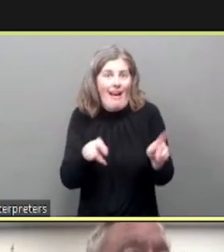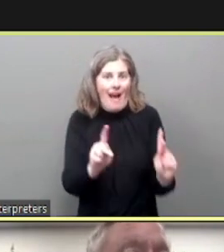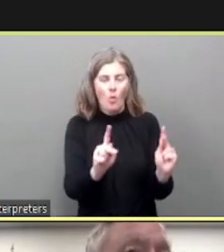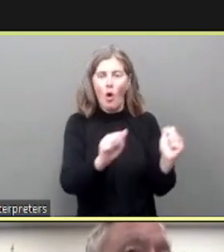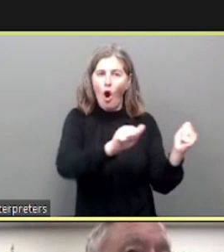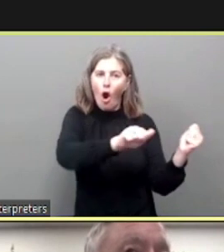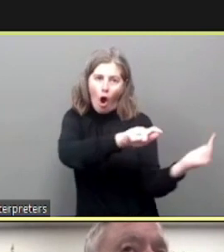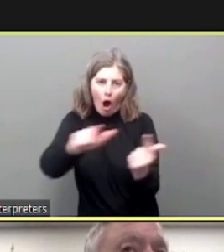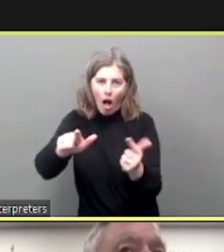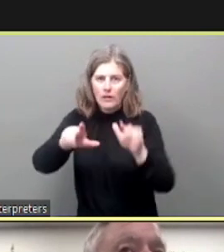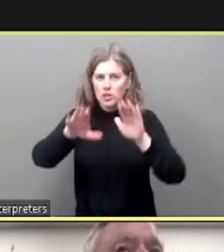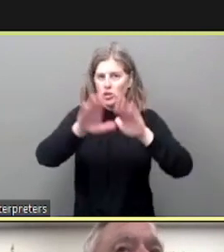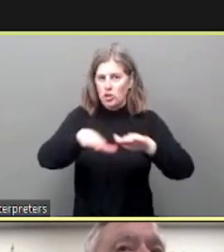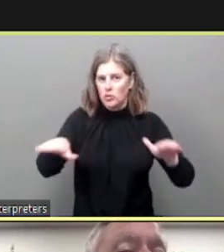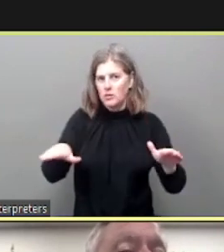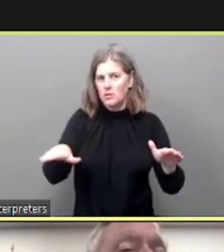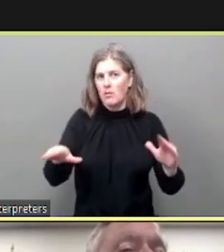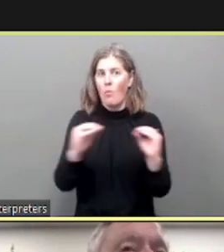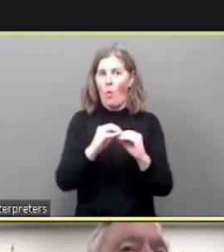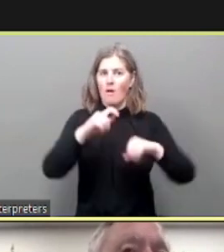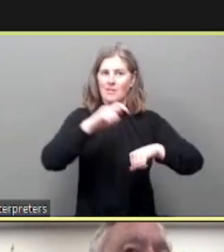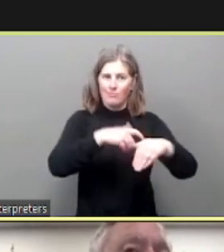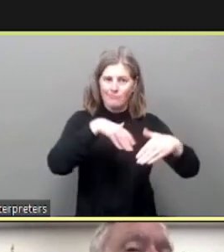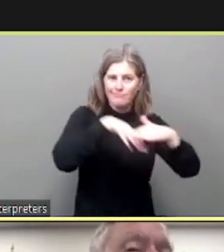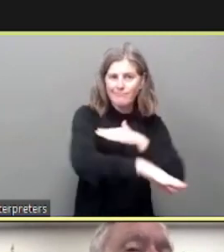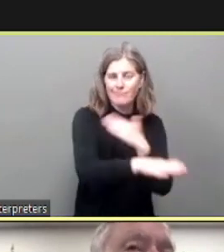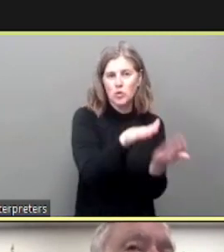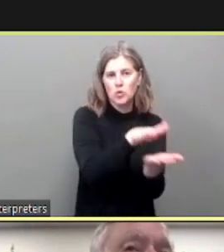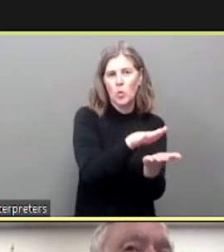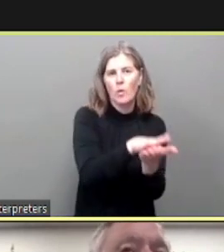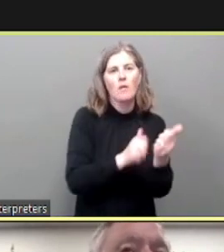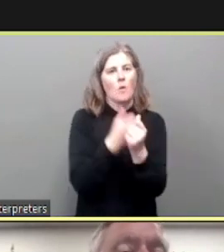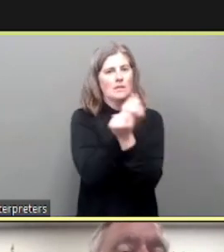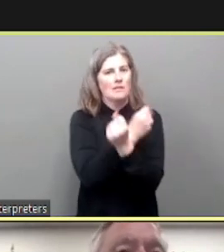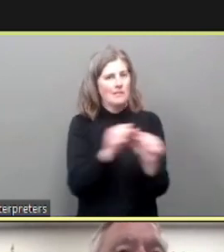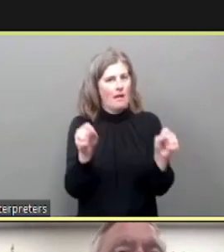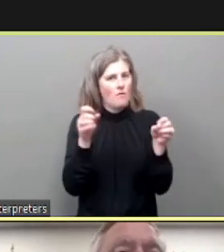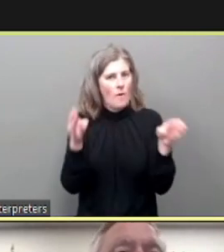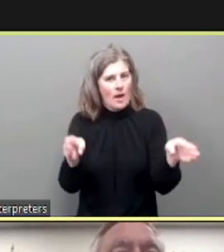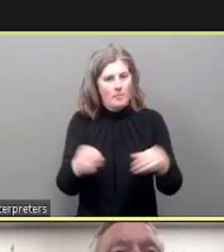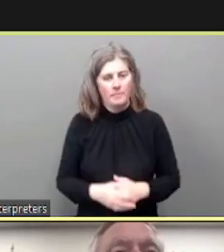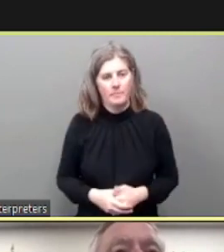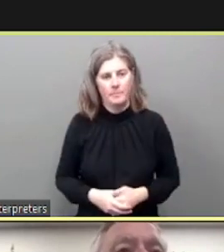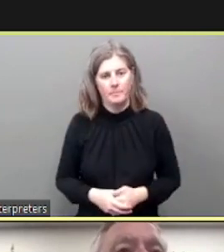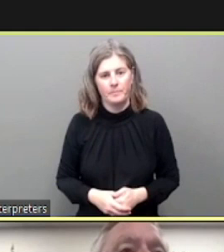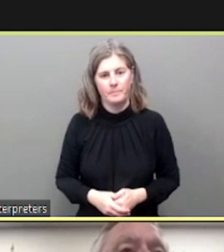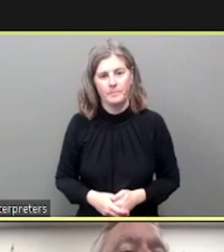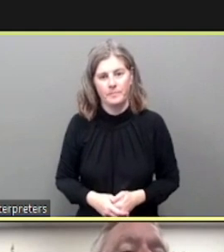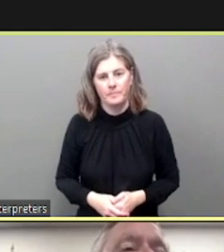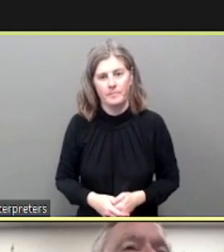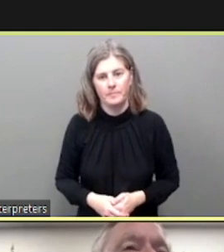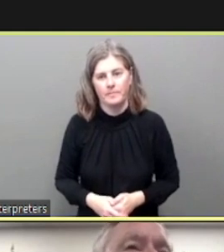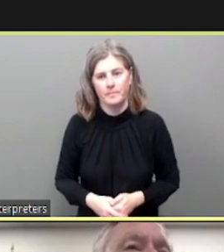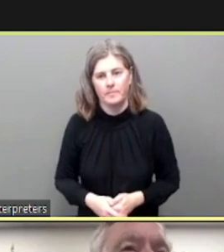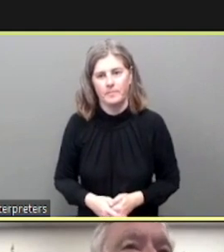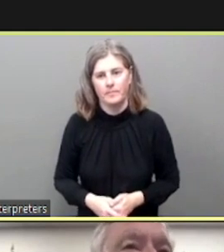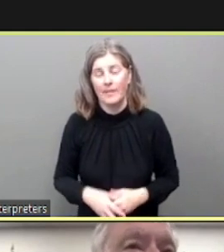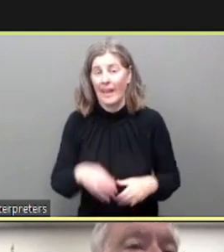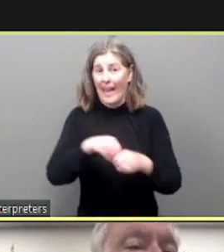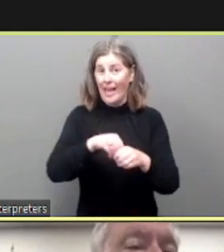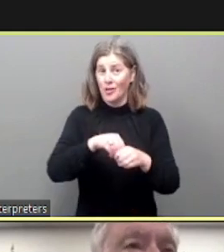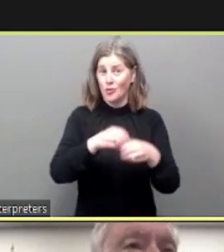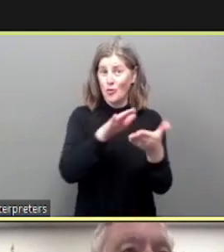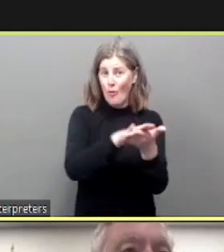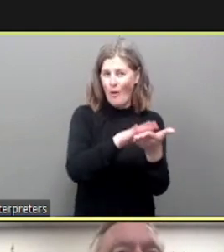our kids more time in school in the safest possible way. And by in school, I mean